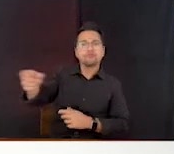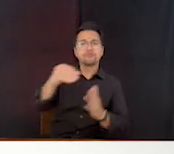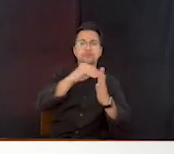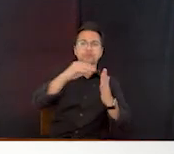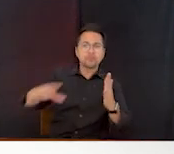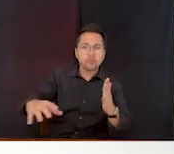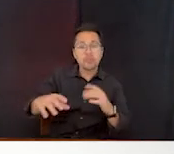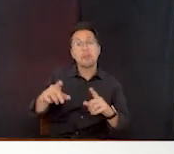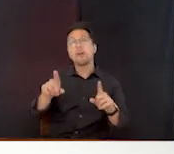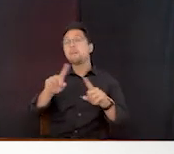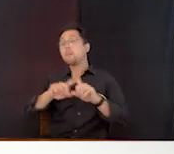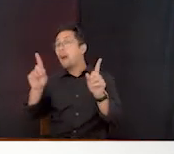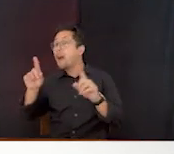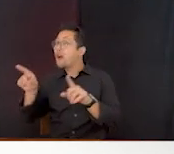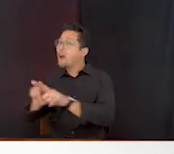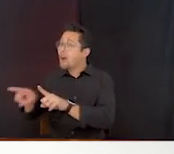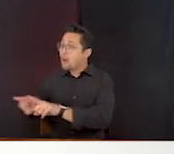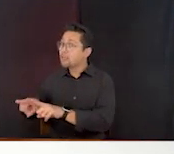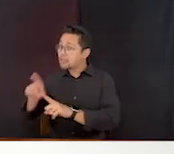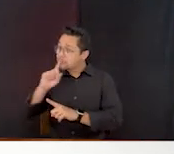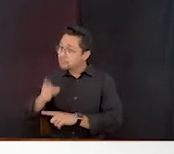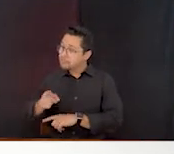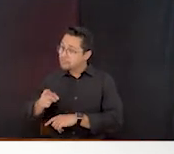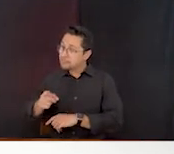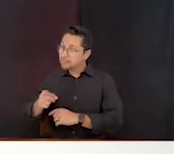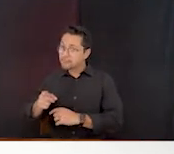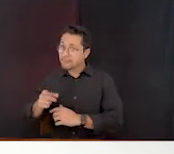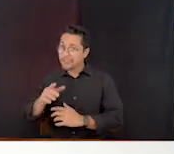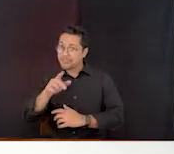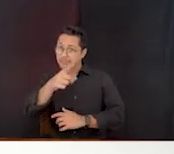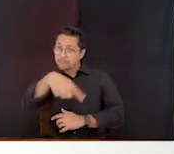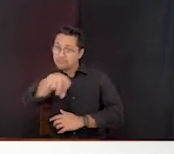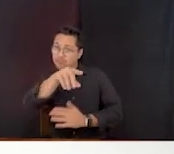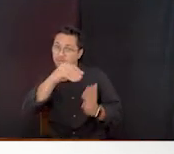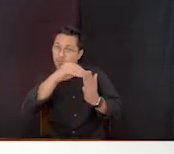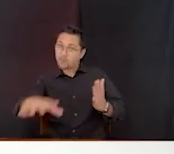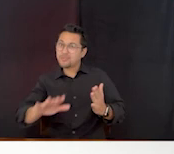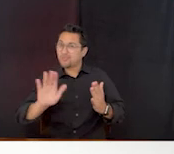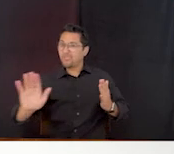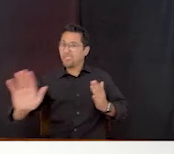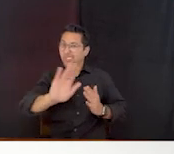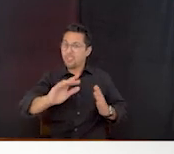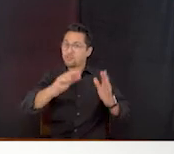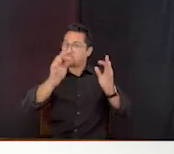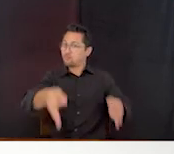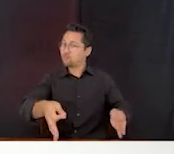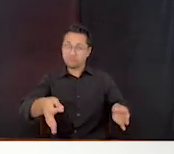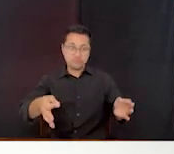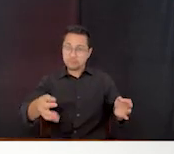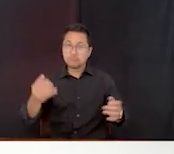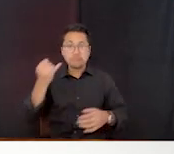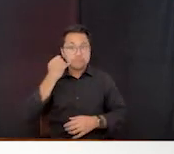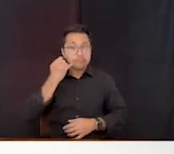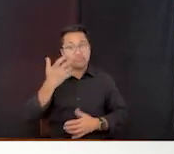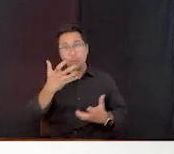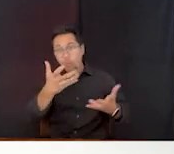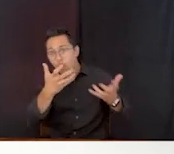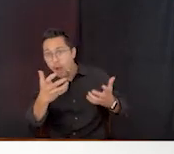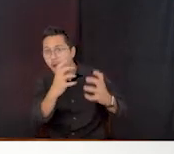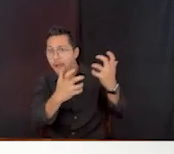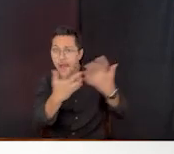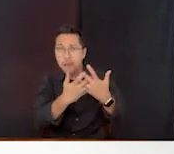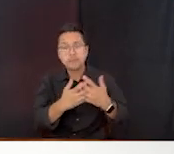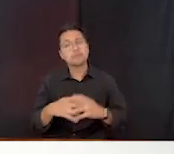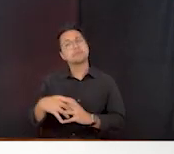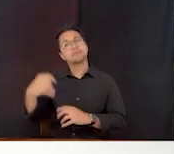but then ultimately it is the student's choice whether or not they need an accommodation,